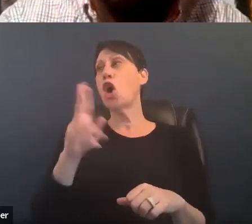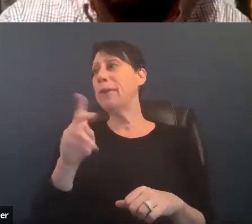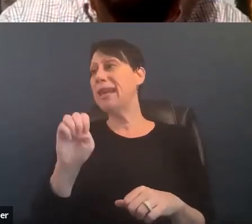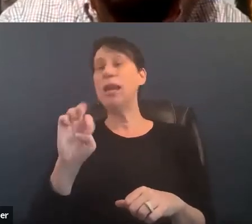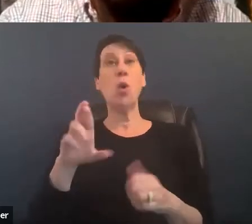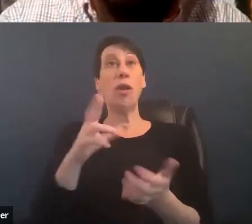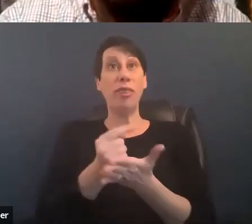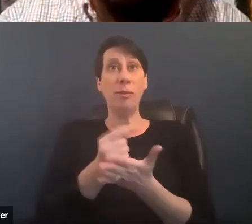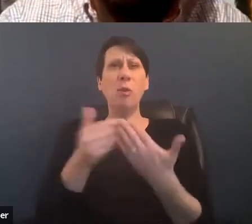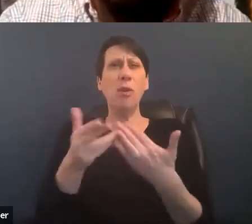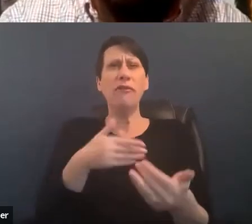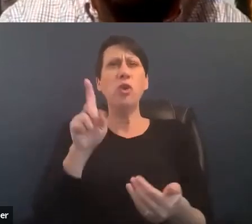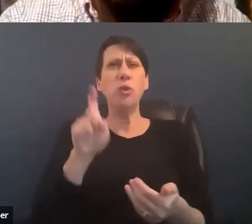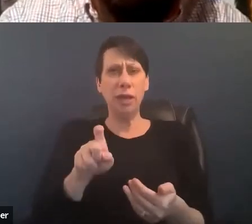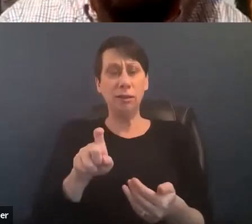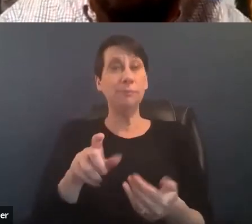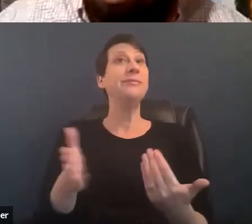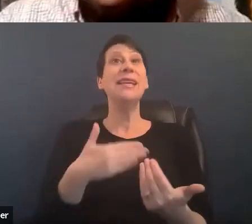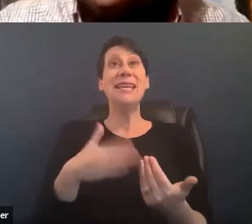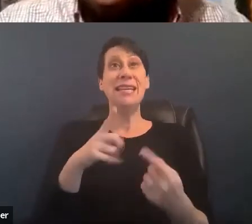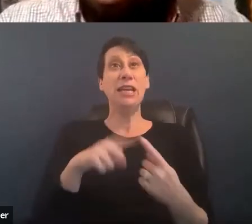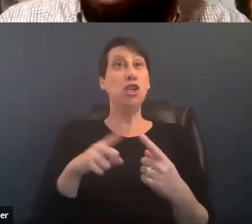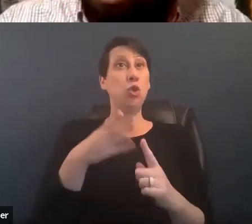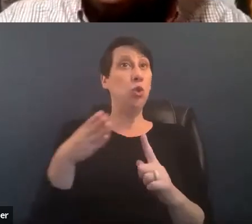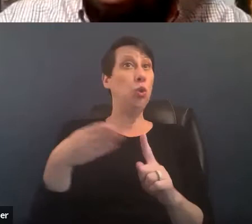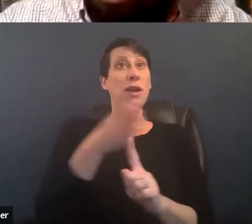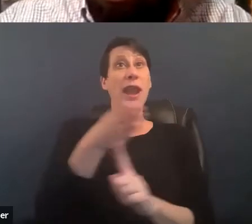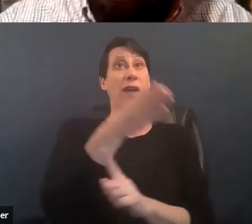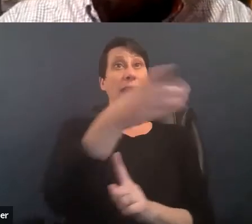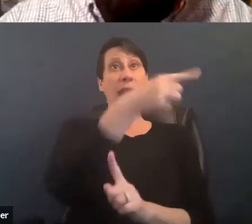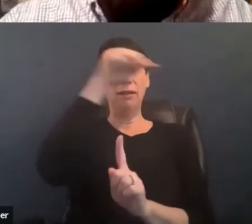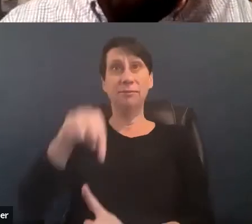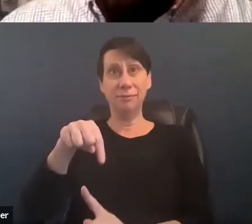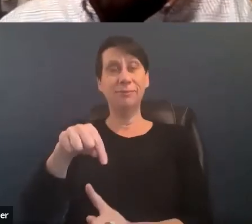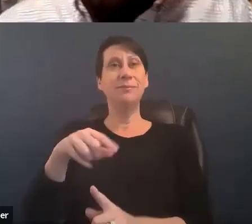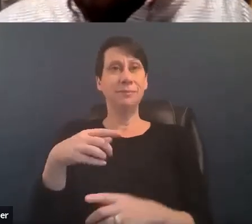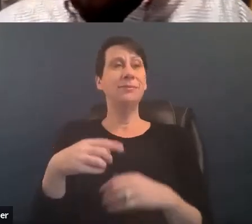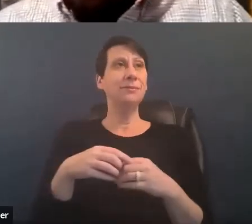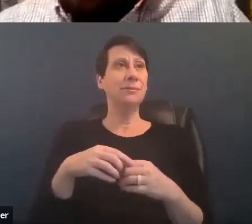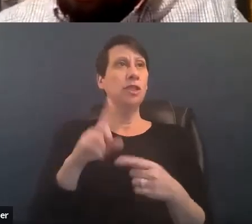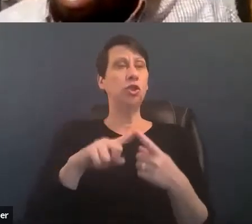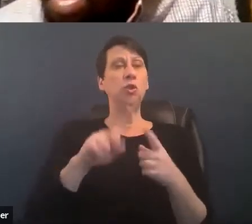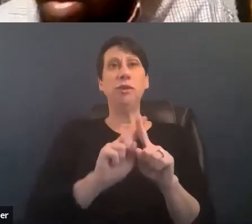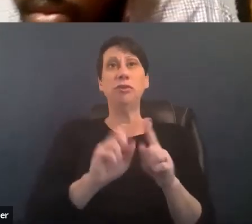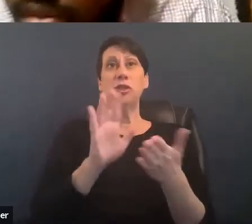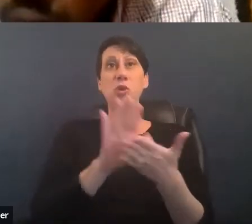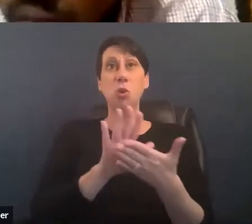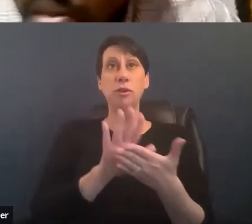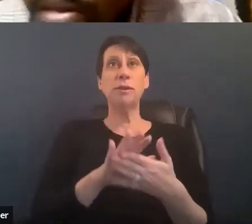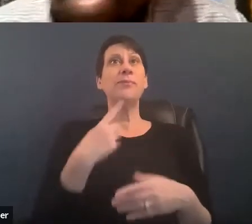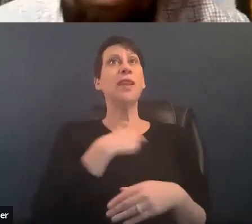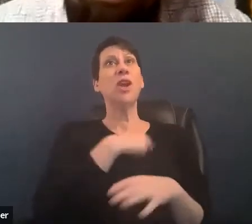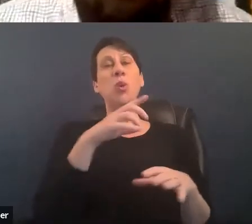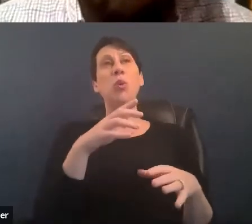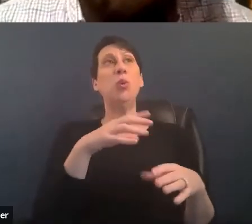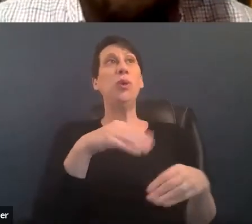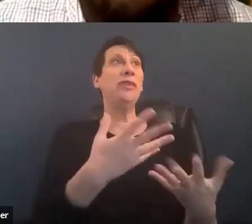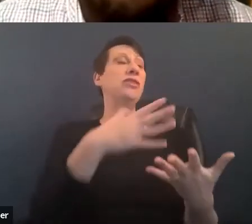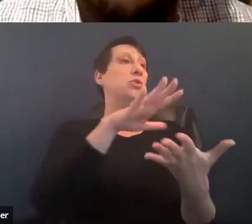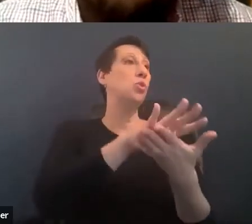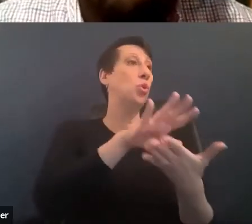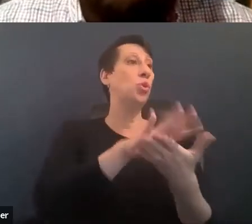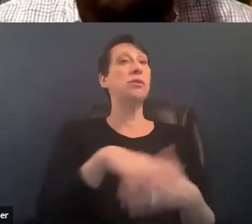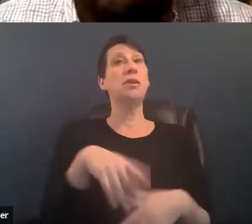might need. It is super easy to navigate everything that we've given to schools. And we've given schools, post offices,